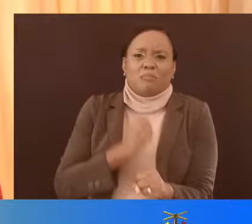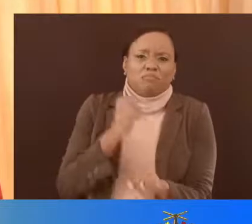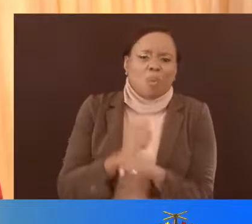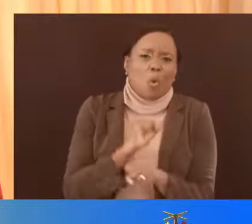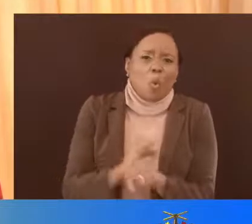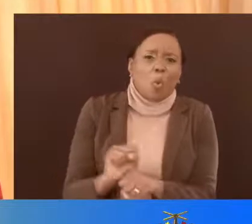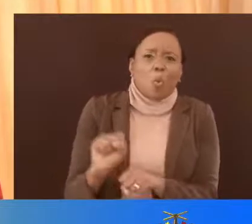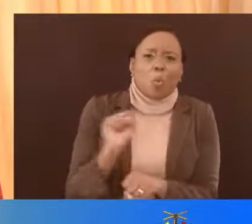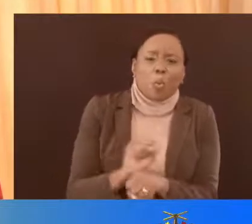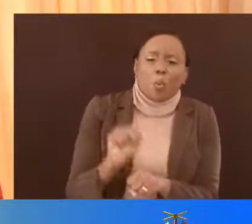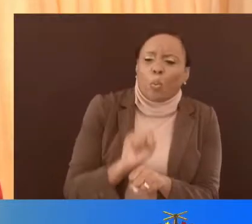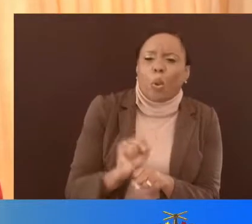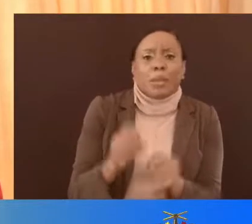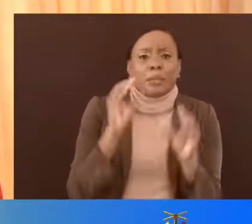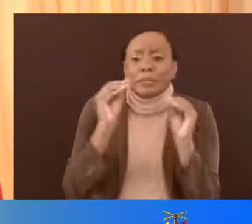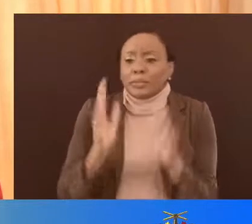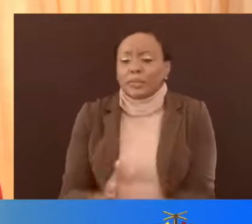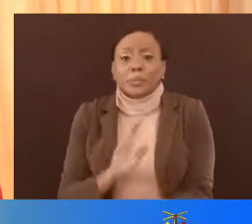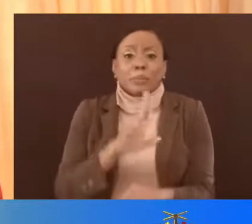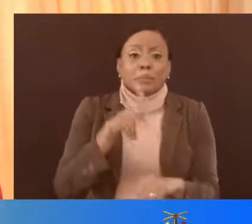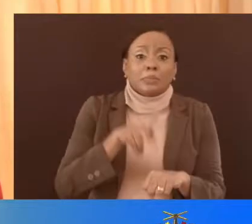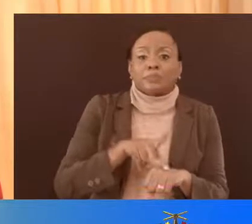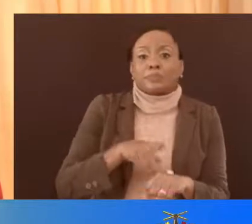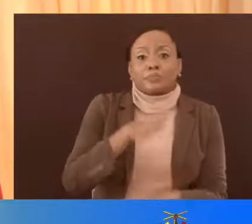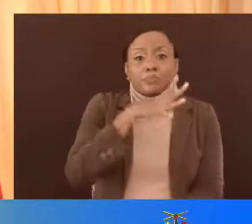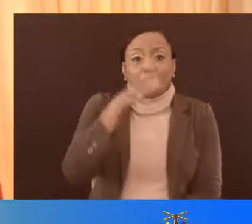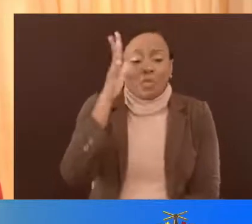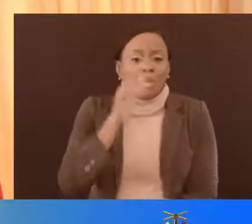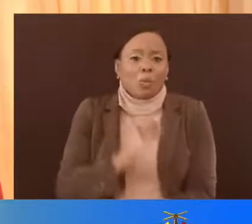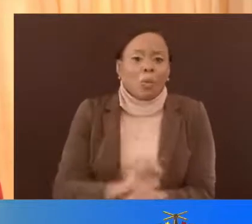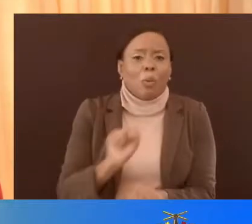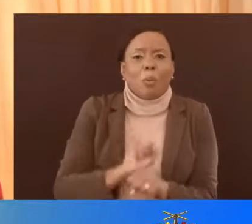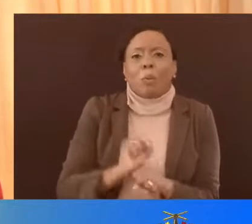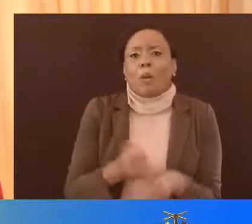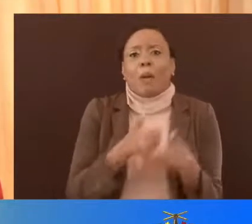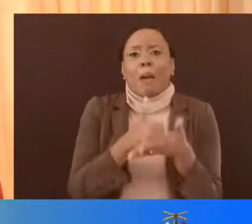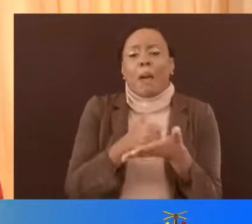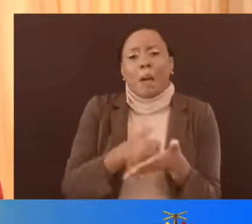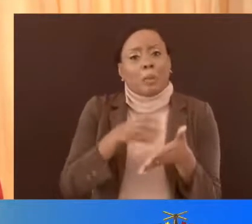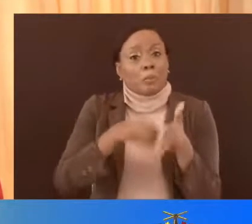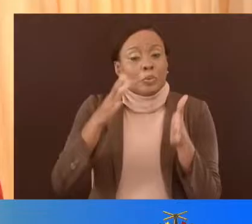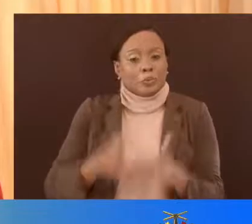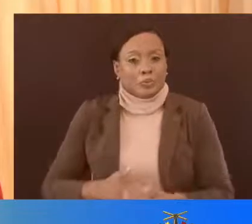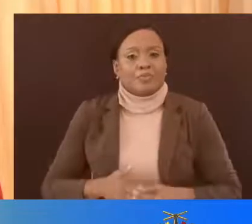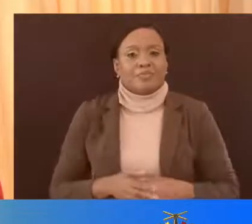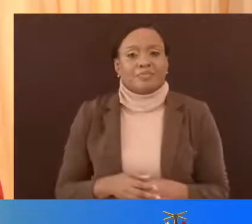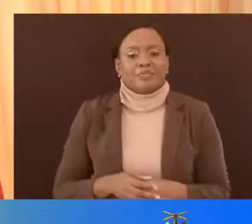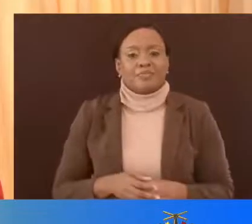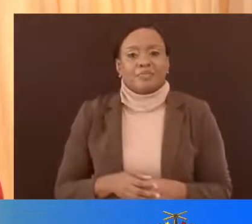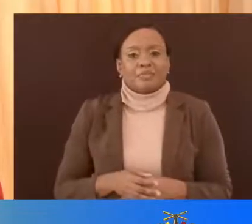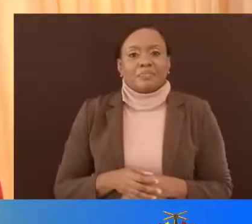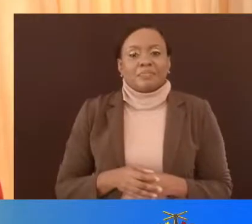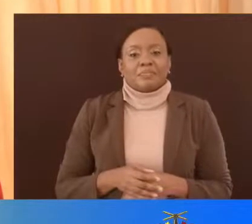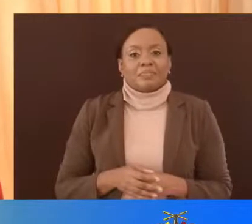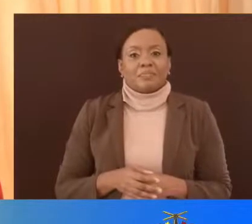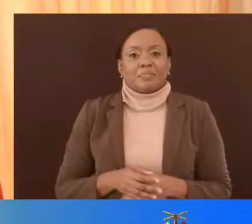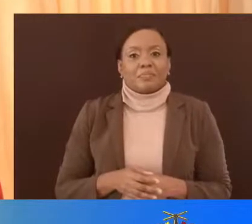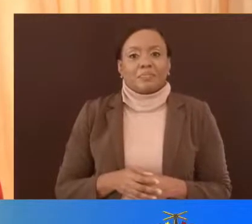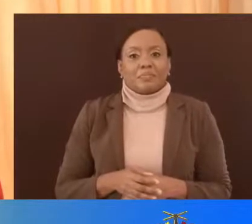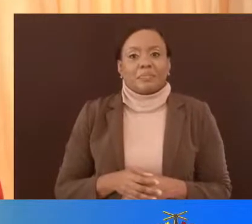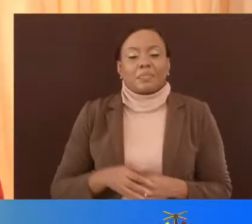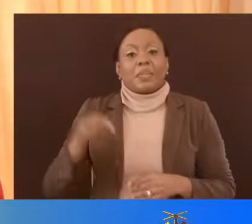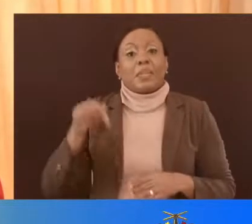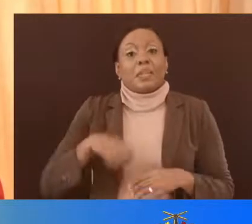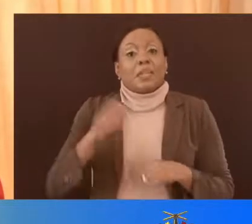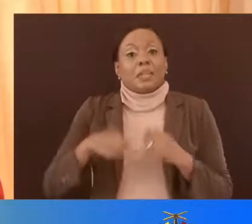given by our teachers, principals, and even our parents to our students. Let me say at the outset that this year's press briefing